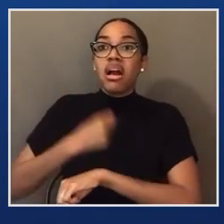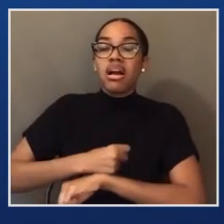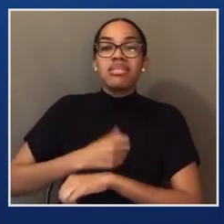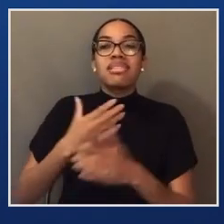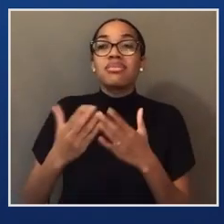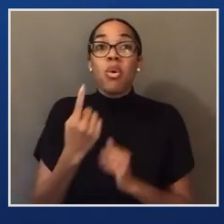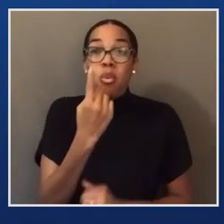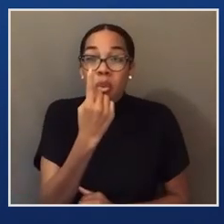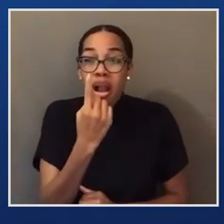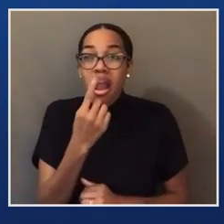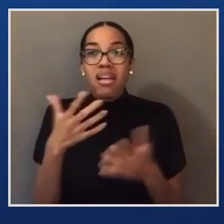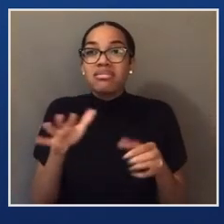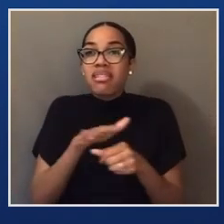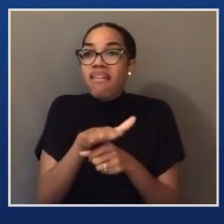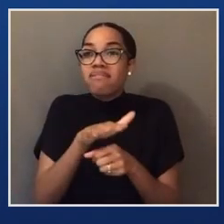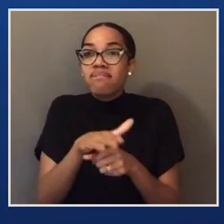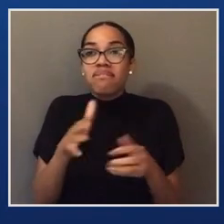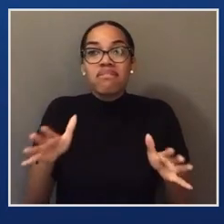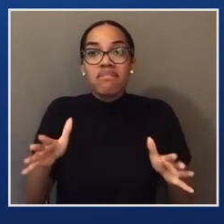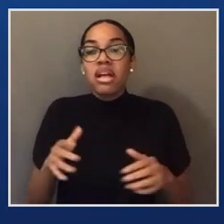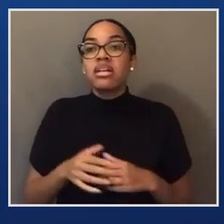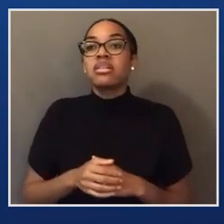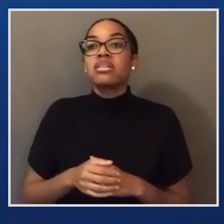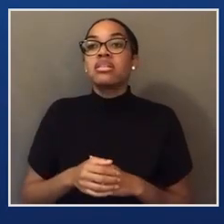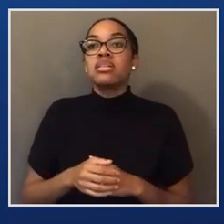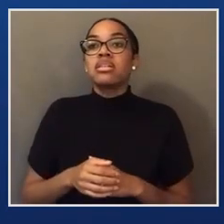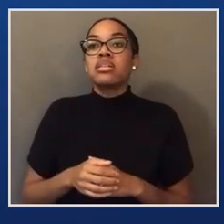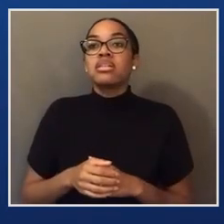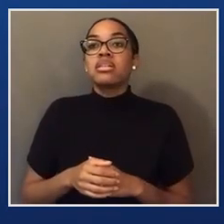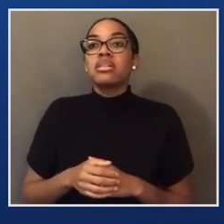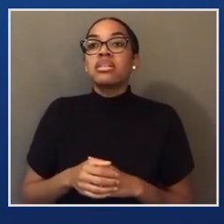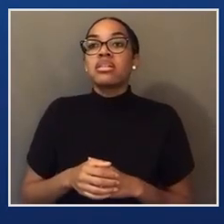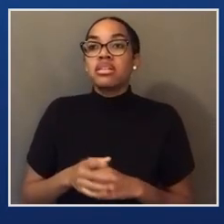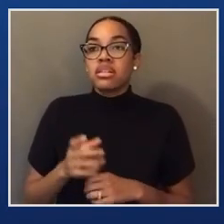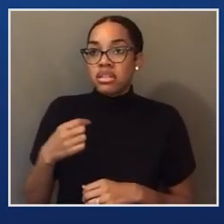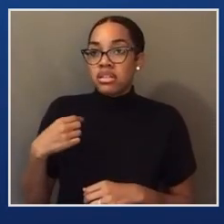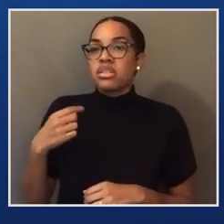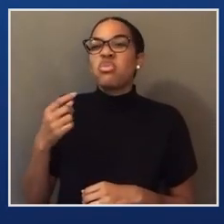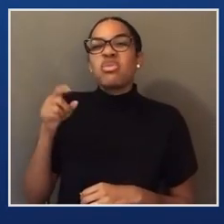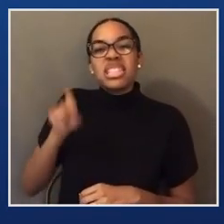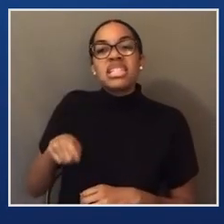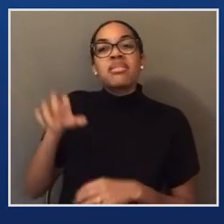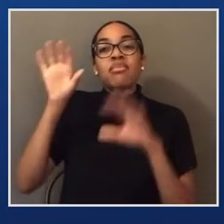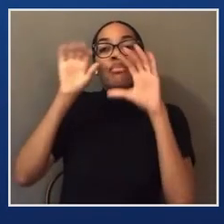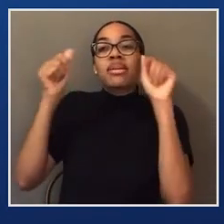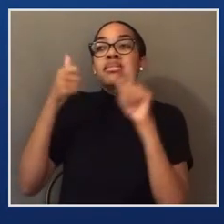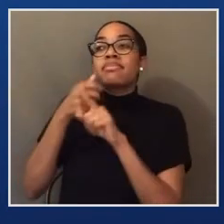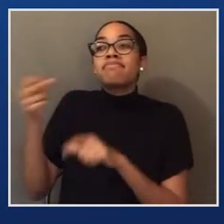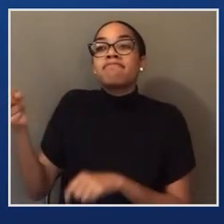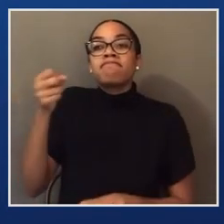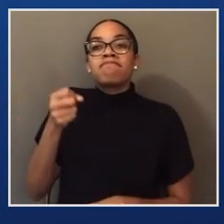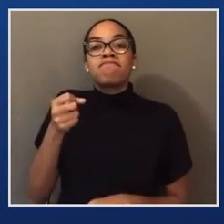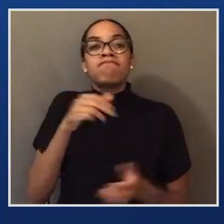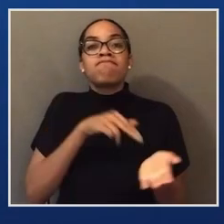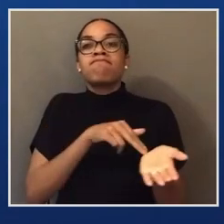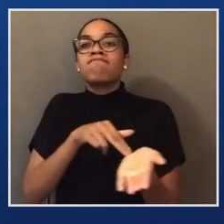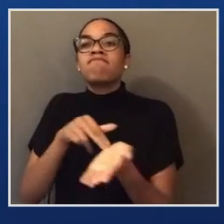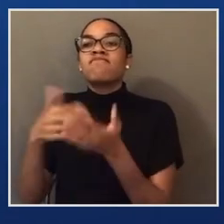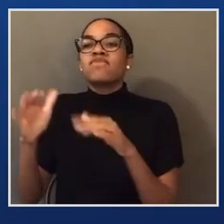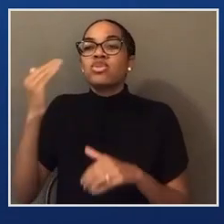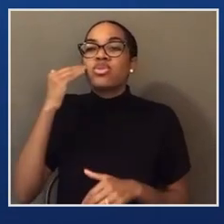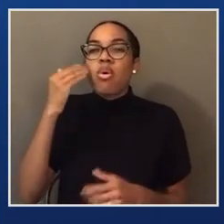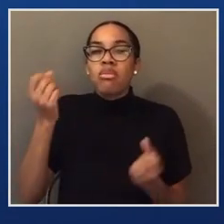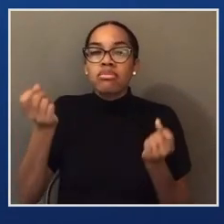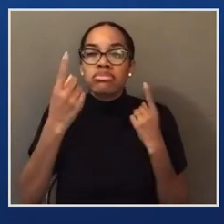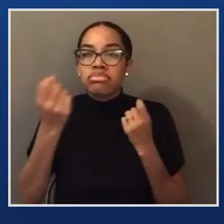next understands what we need, understands, you know, things that we go through, and, you know, support us. You know, look, I'm 48 years old.